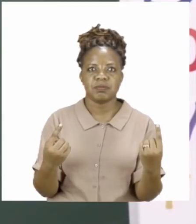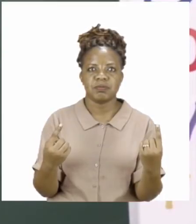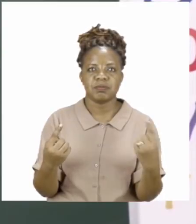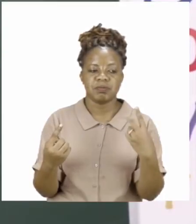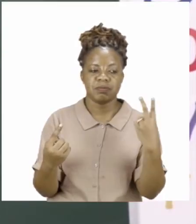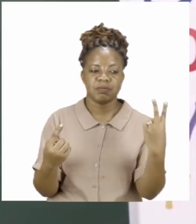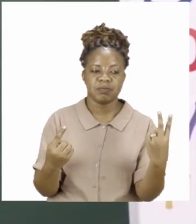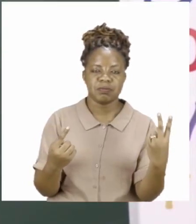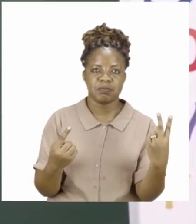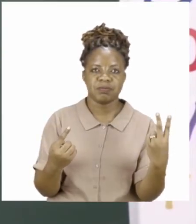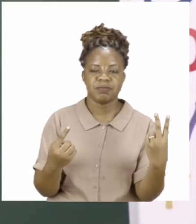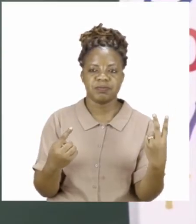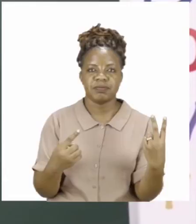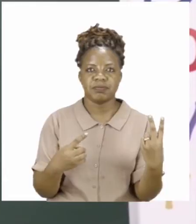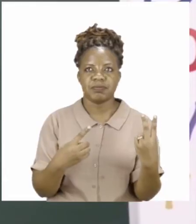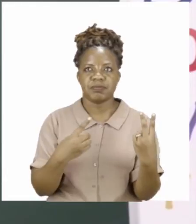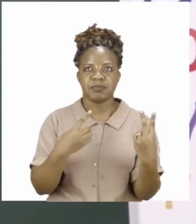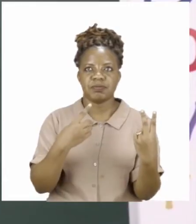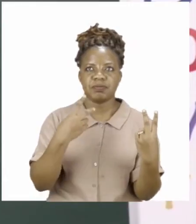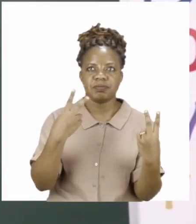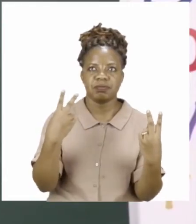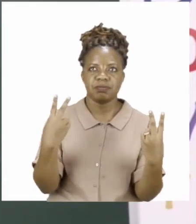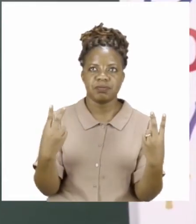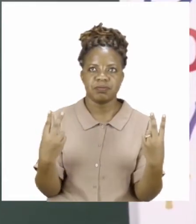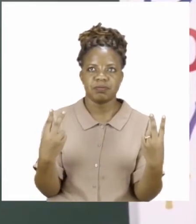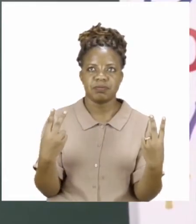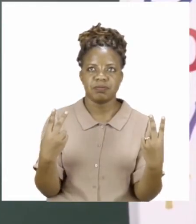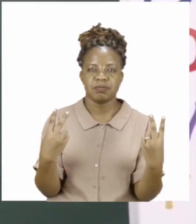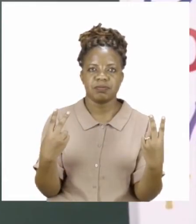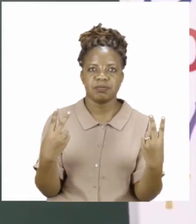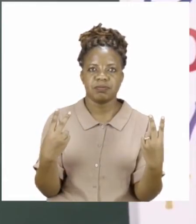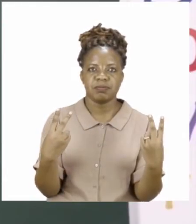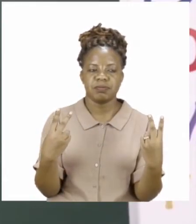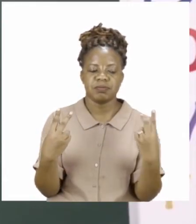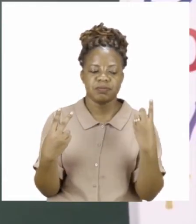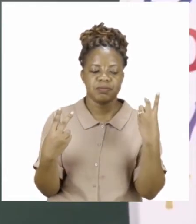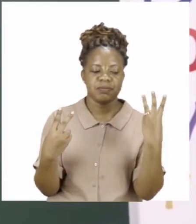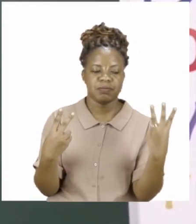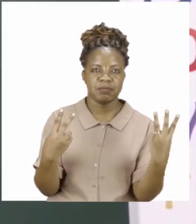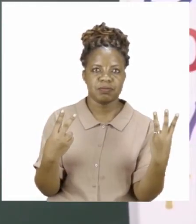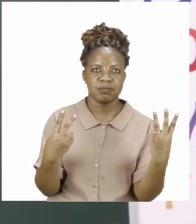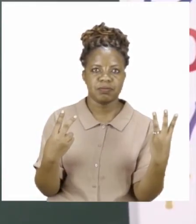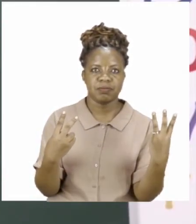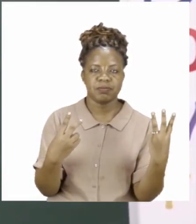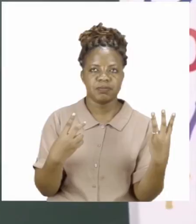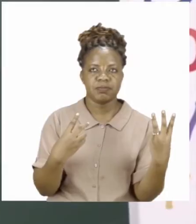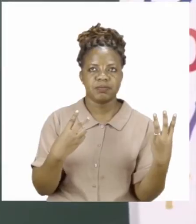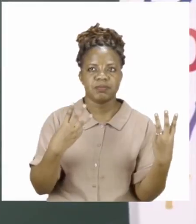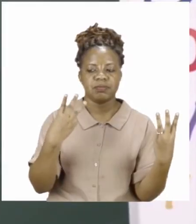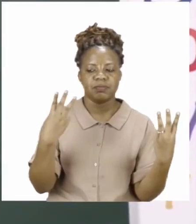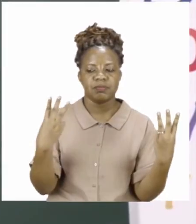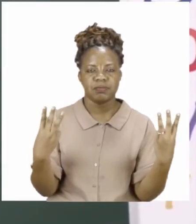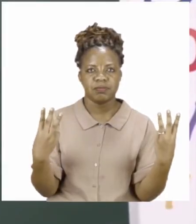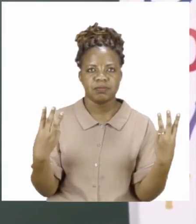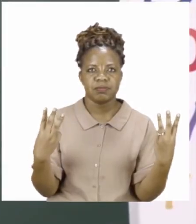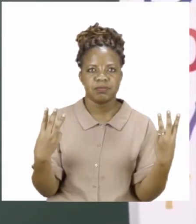for Teacher Mutsa, 1 for my beautiful student, 1 for Teacher Mutsa,